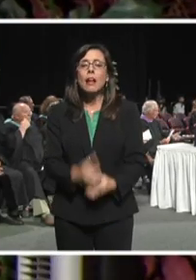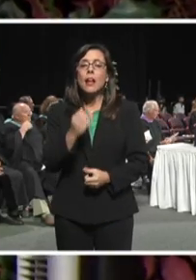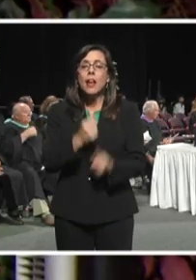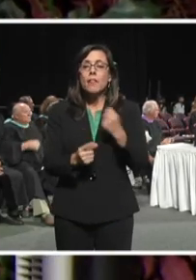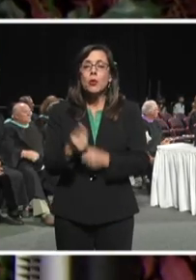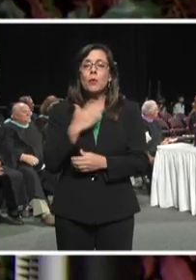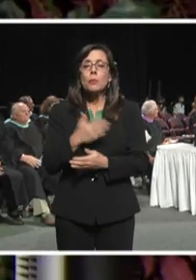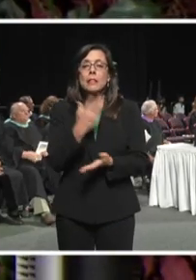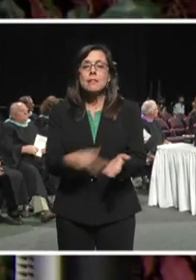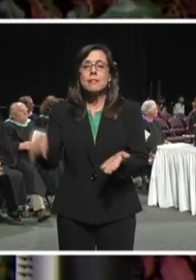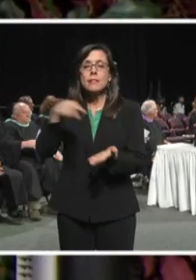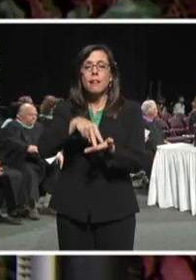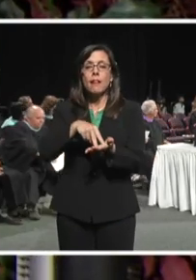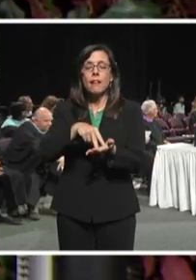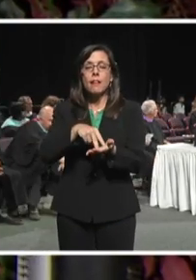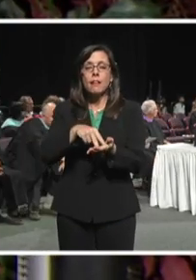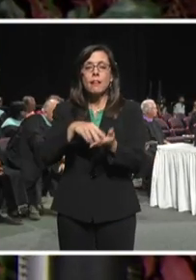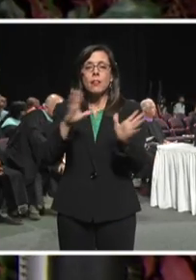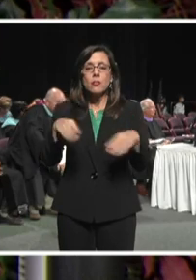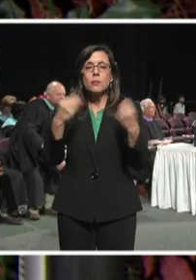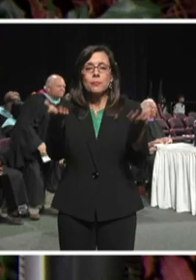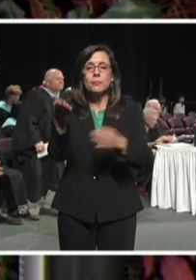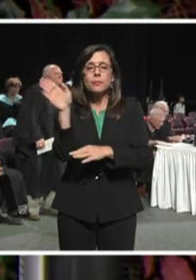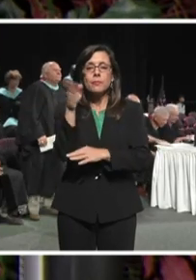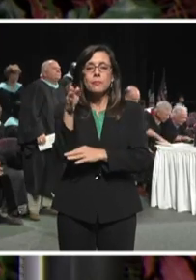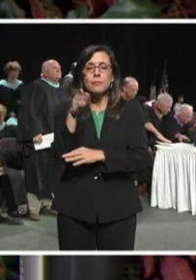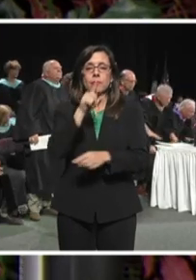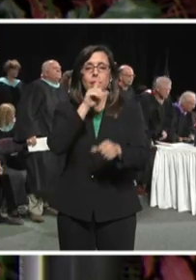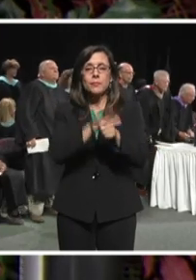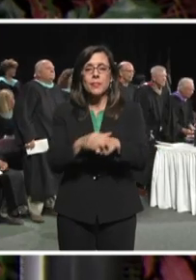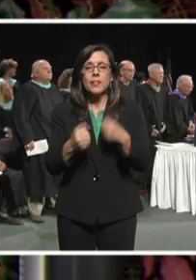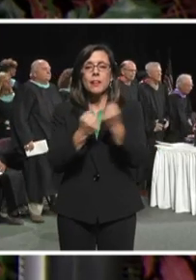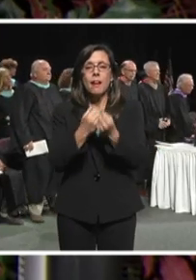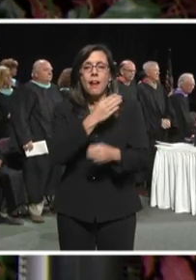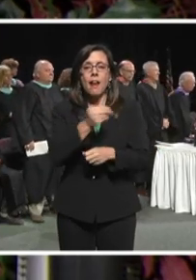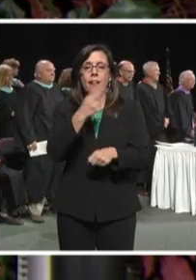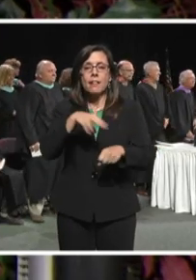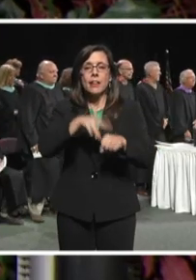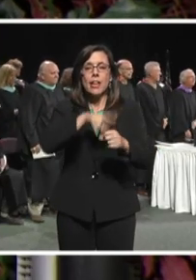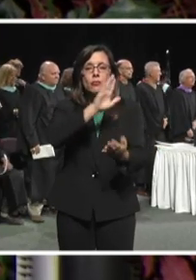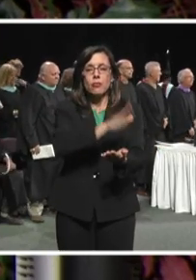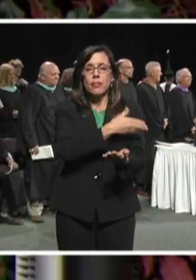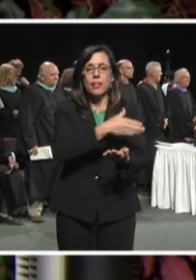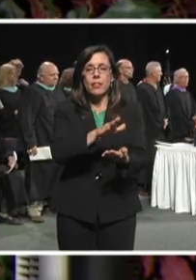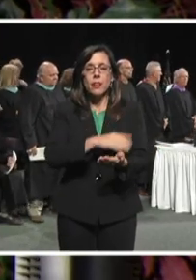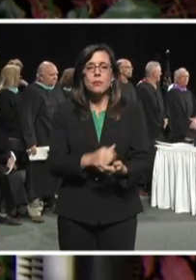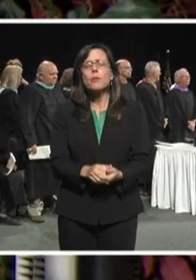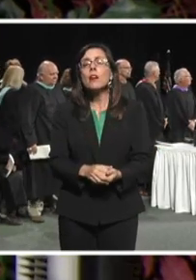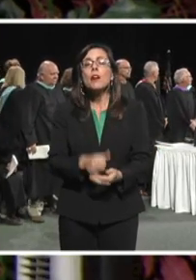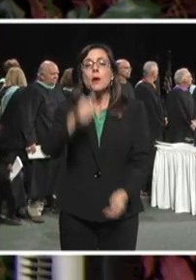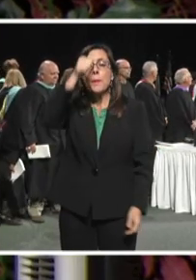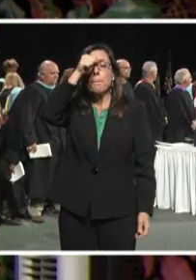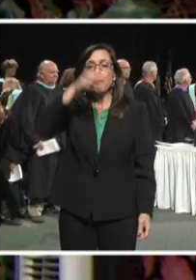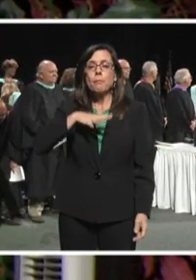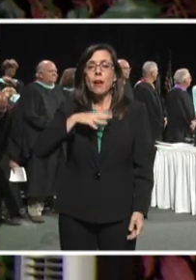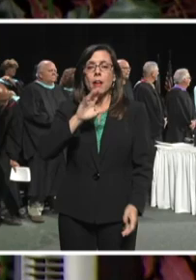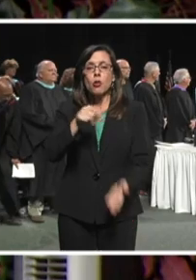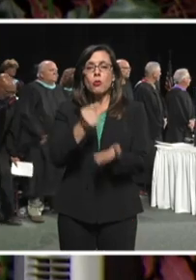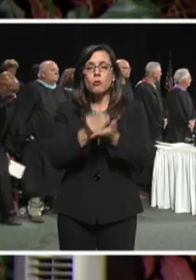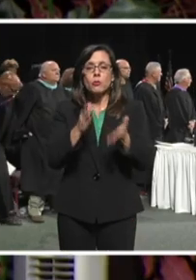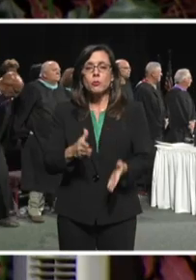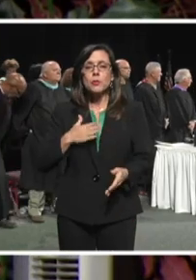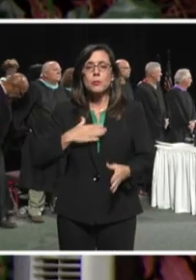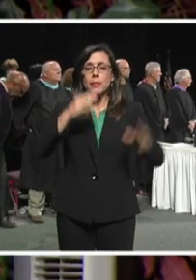Everyone, please stand for the presentation of the colors, the Pledge of Allegiance, and our national anthem. Will the male graduates